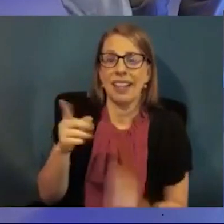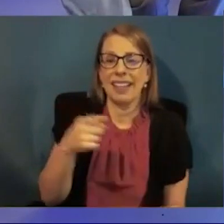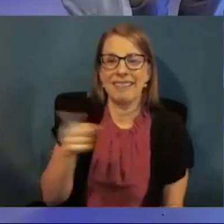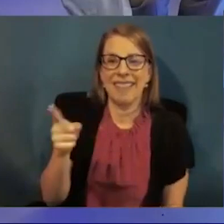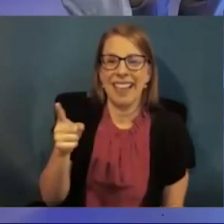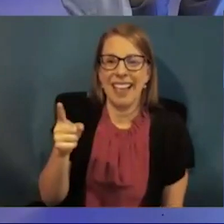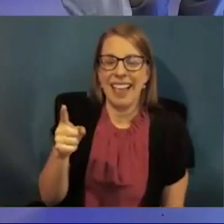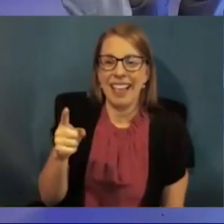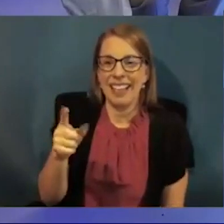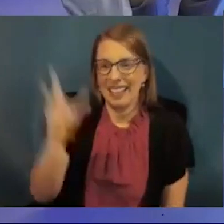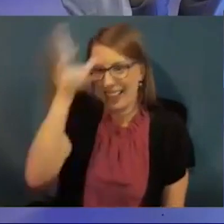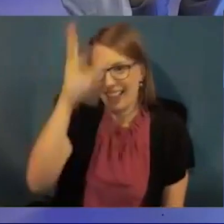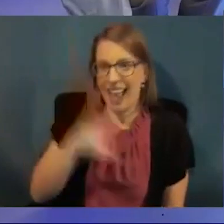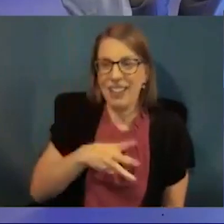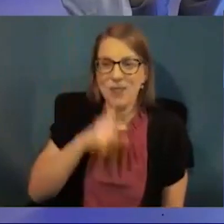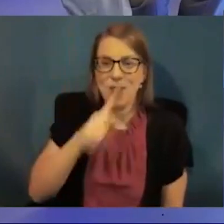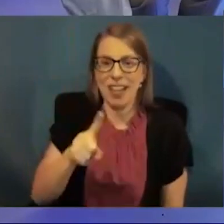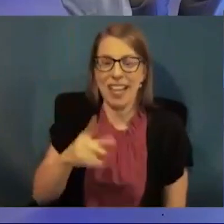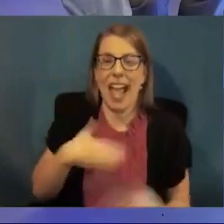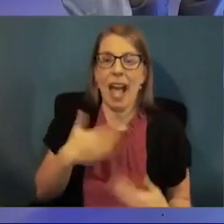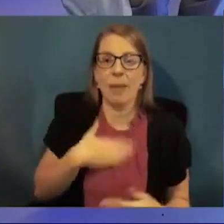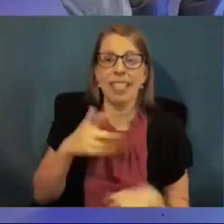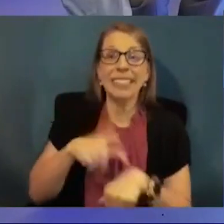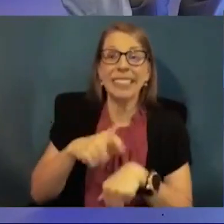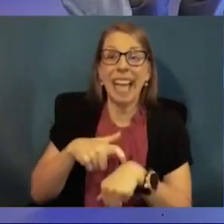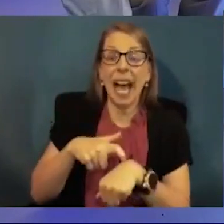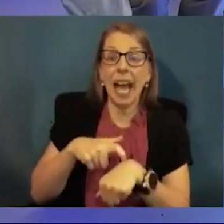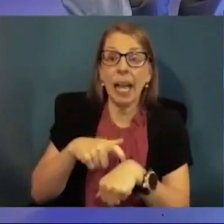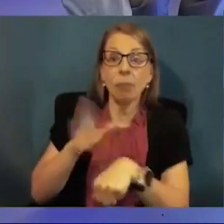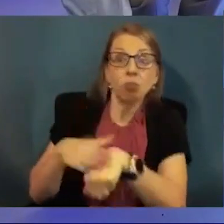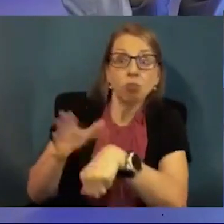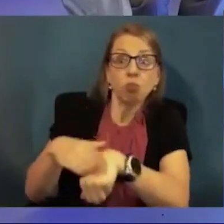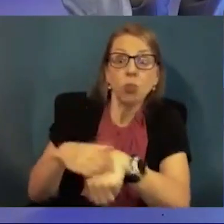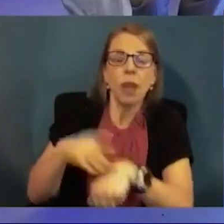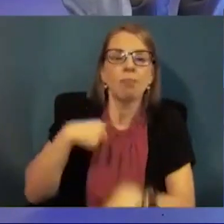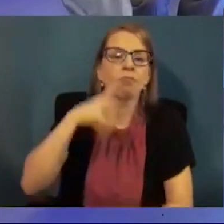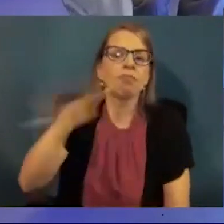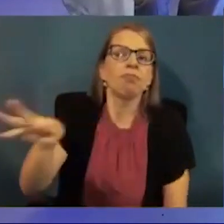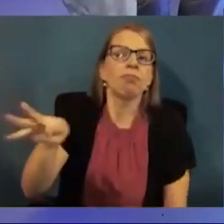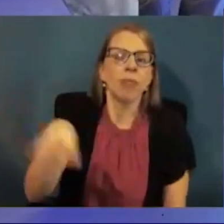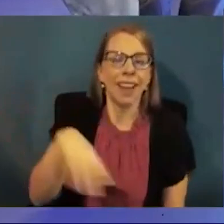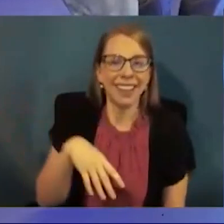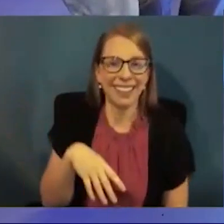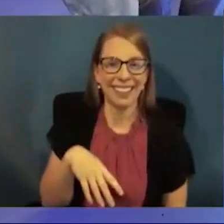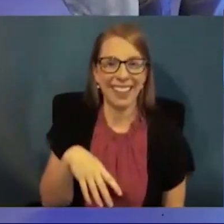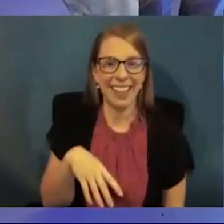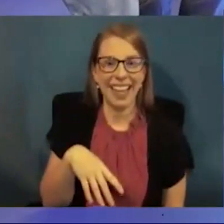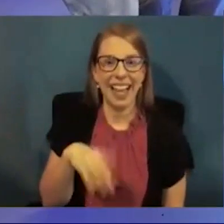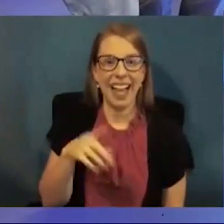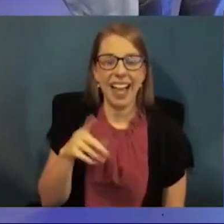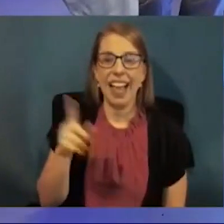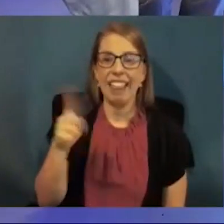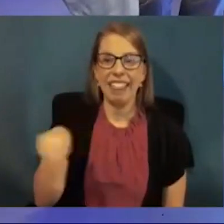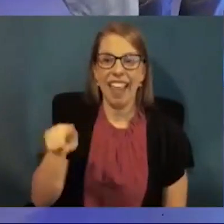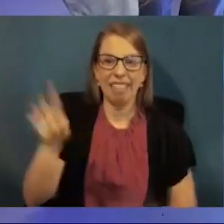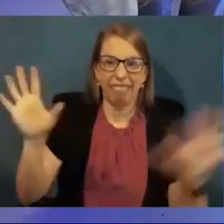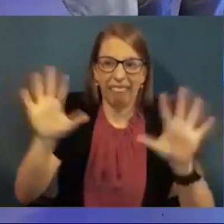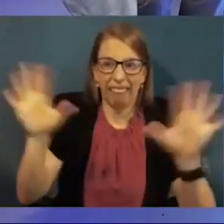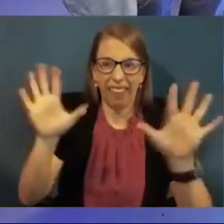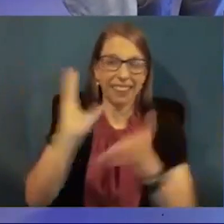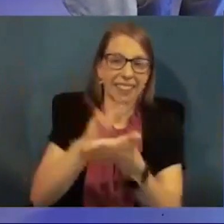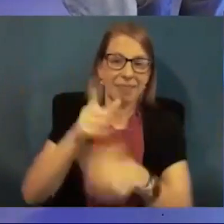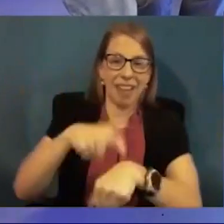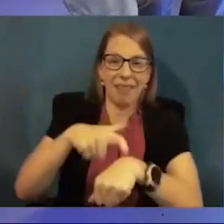ignore all time cues. I'm kind of like you. Okay, me too. But the argument is I know. It's like I said I'm going to stop there. They're